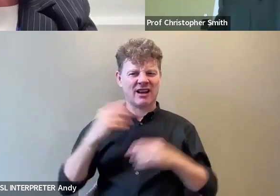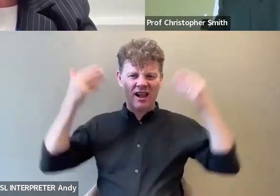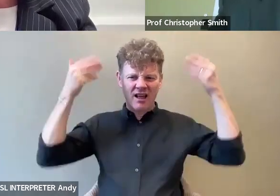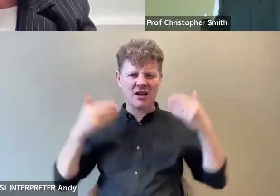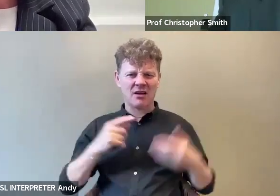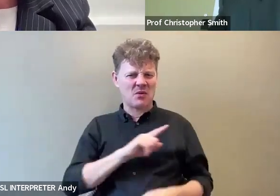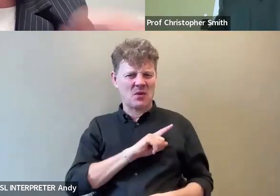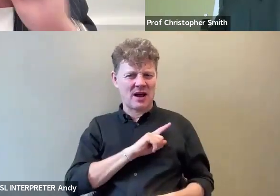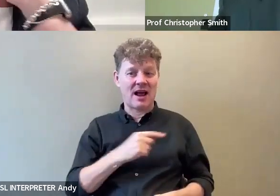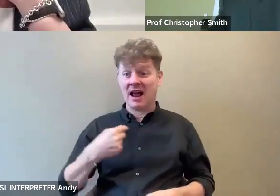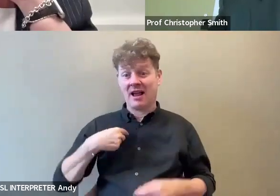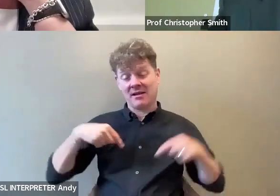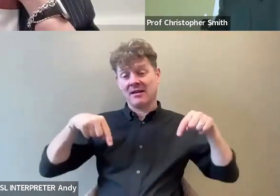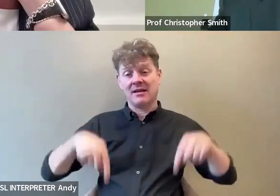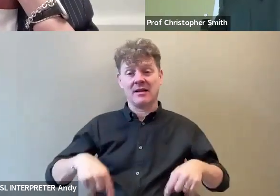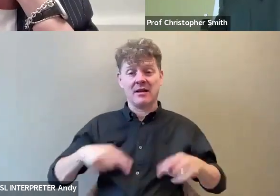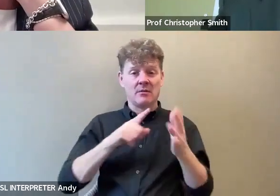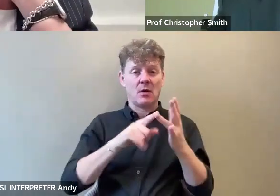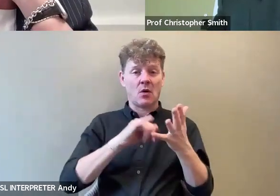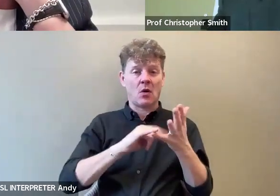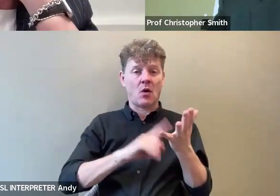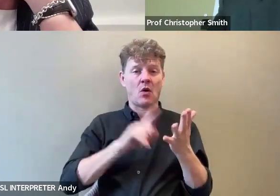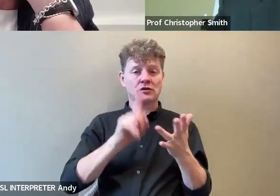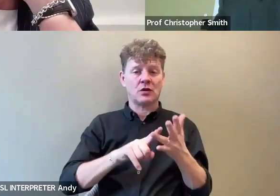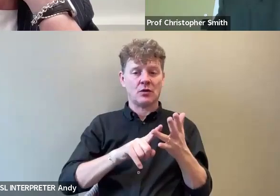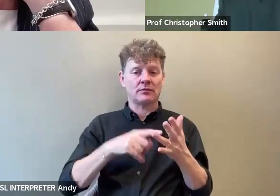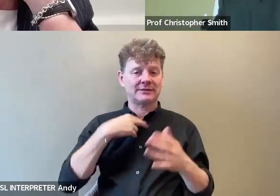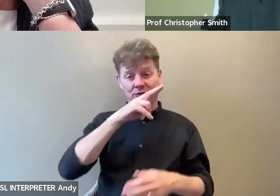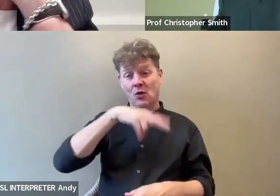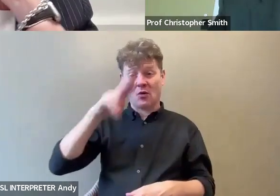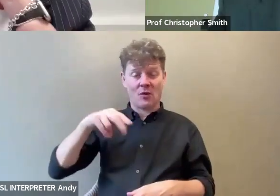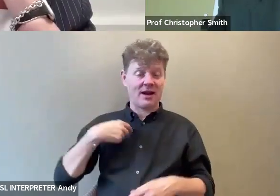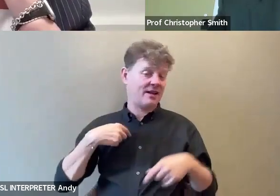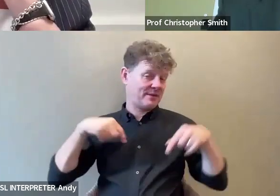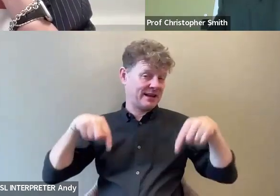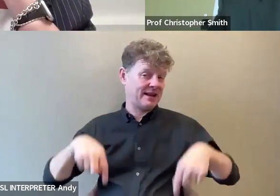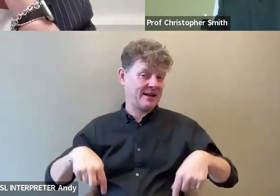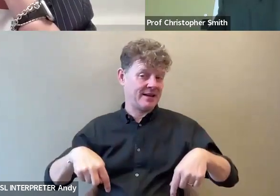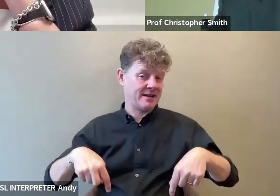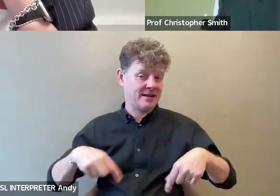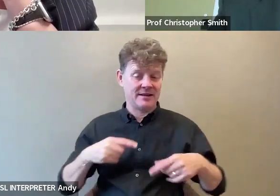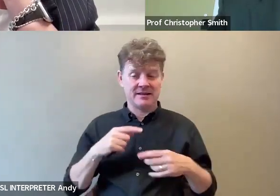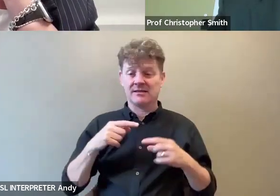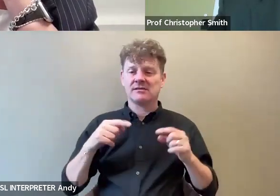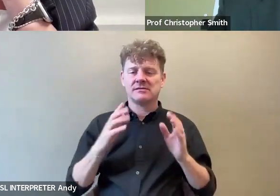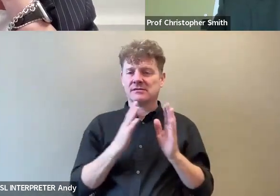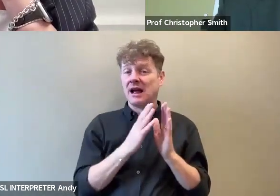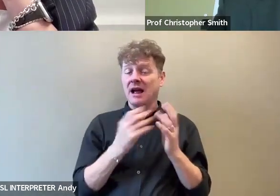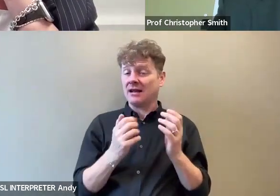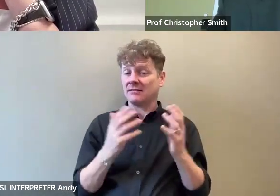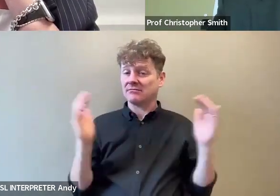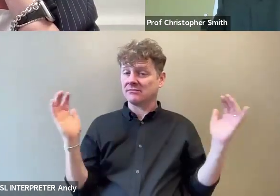because I'm speaking to you from Oslo in Norway, where we've just ended a session